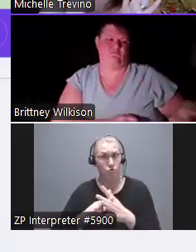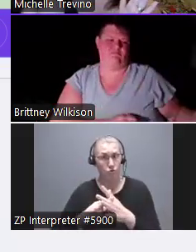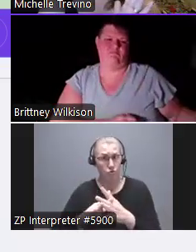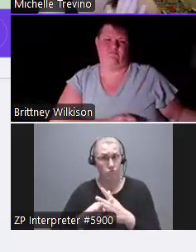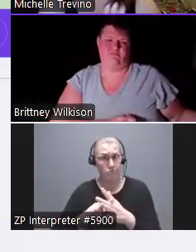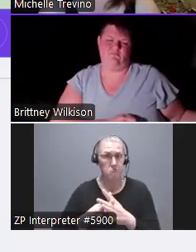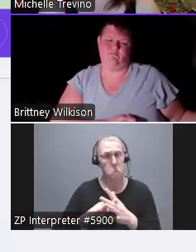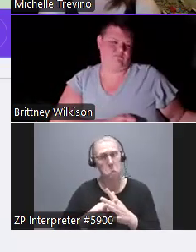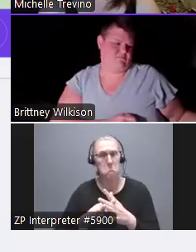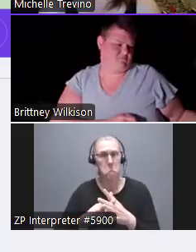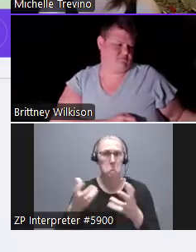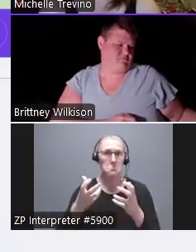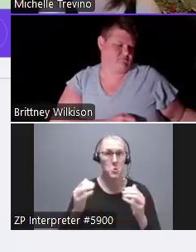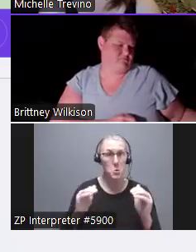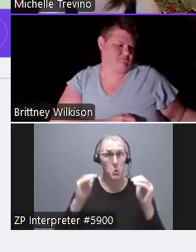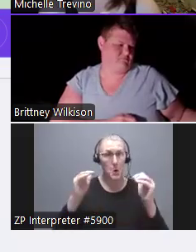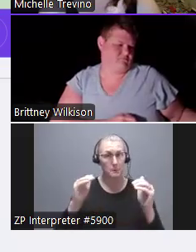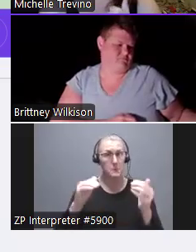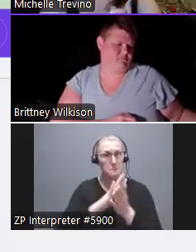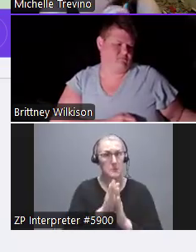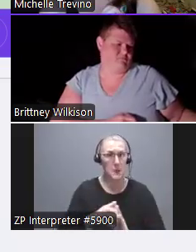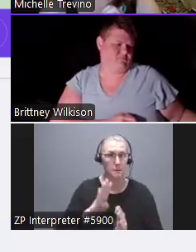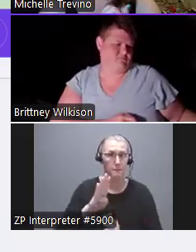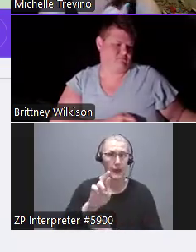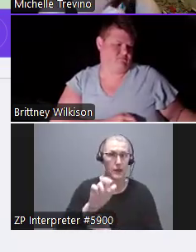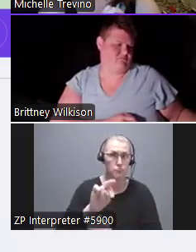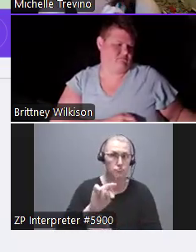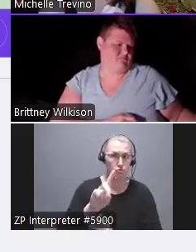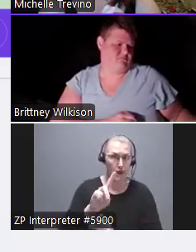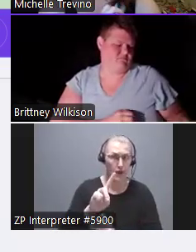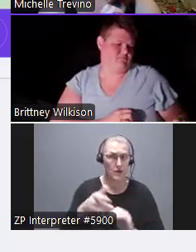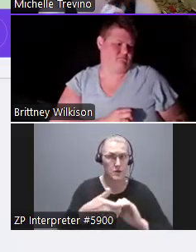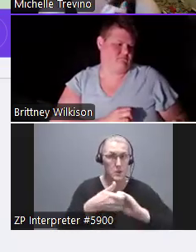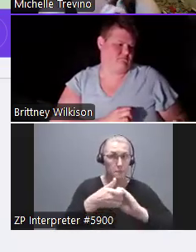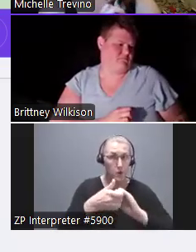to upgrade to brand partner, the process is very simple.